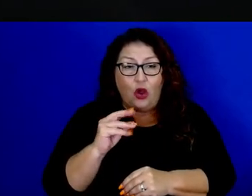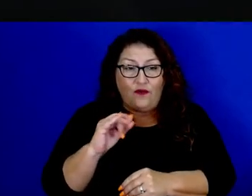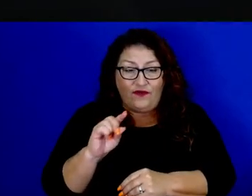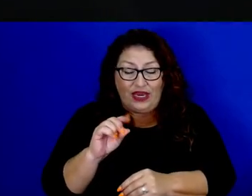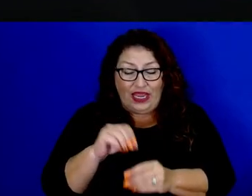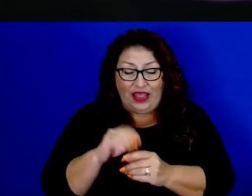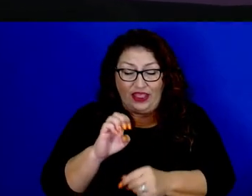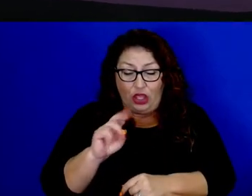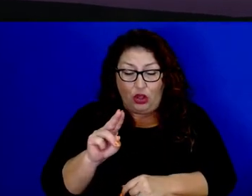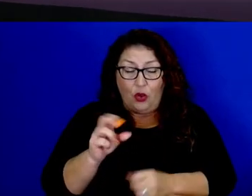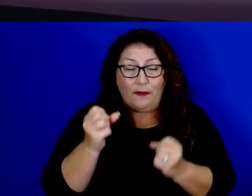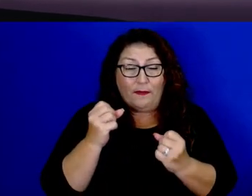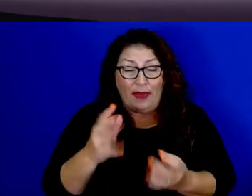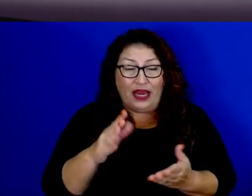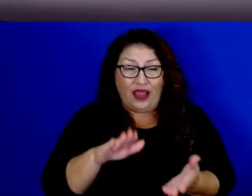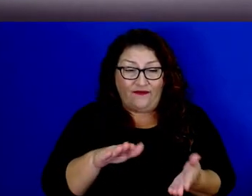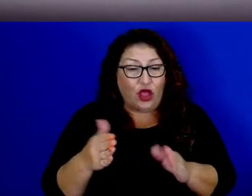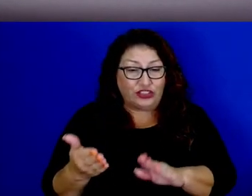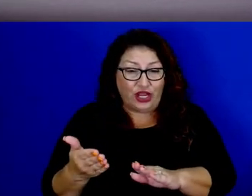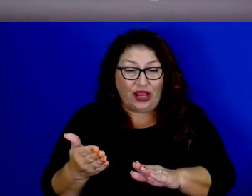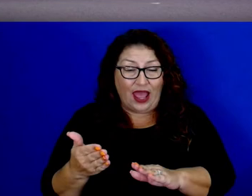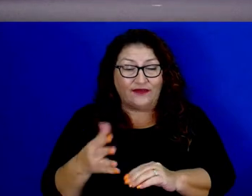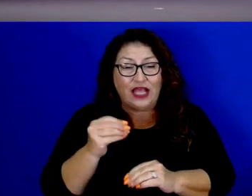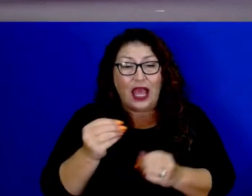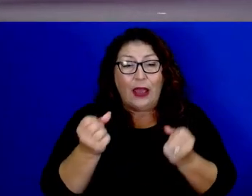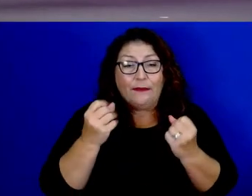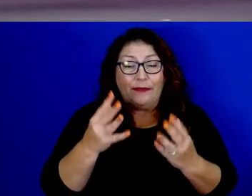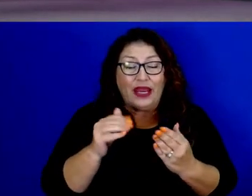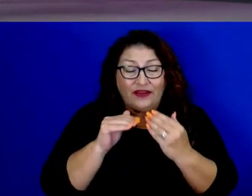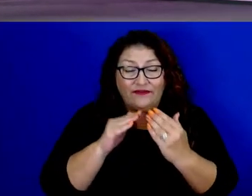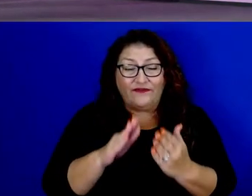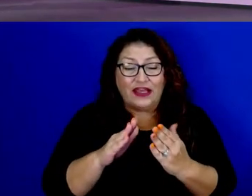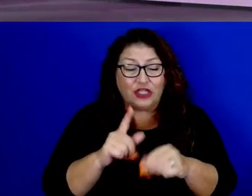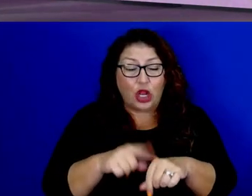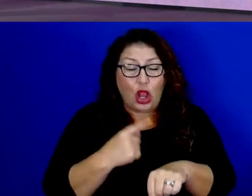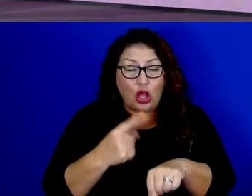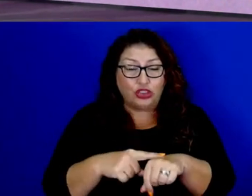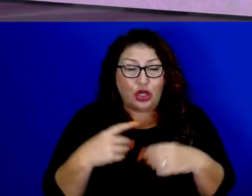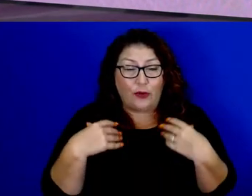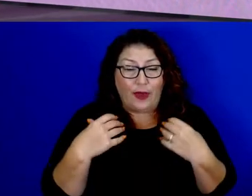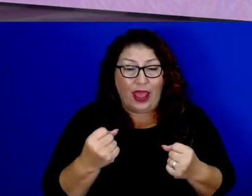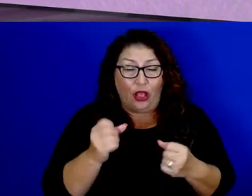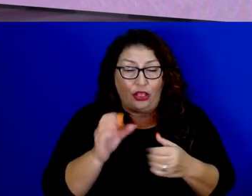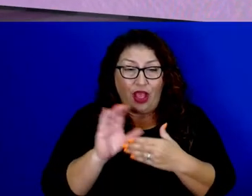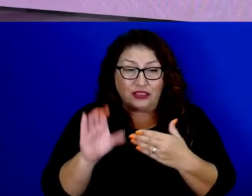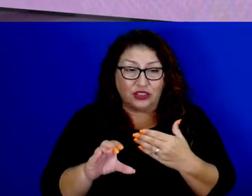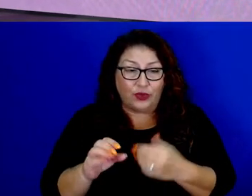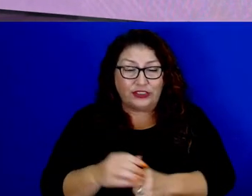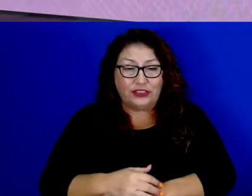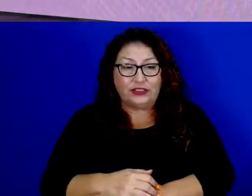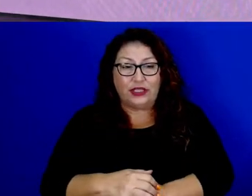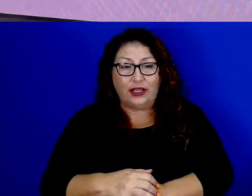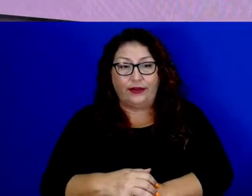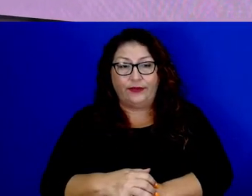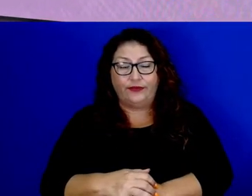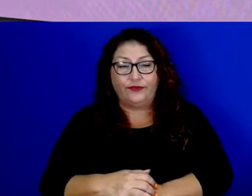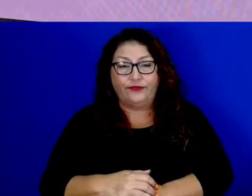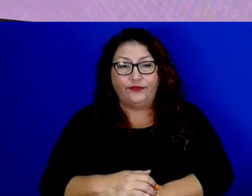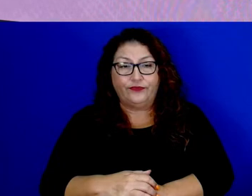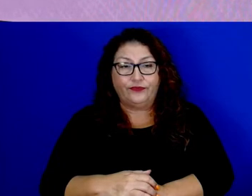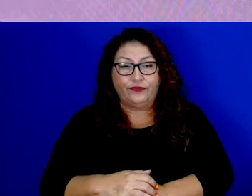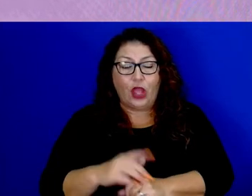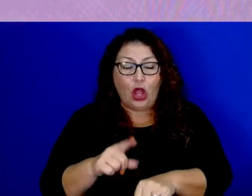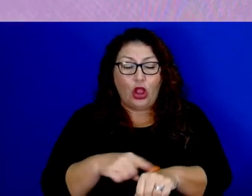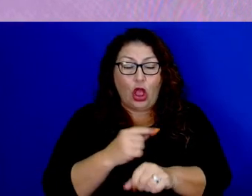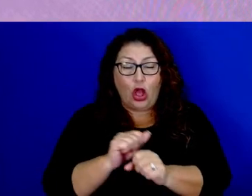lives and many are facing long-term health consequences. Long COVID in particular is